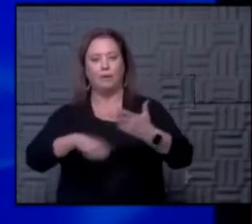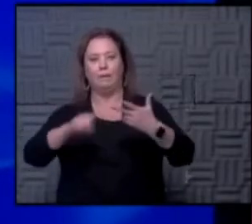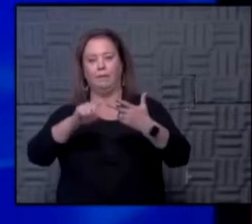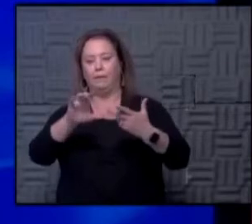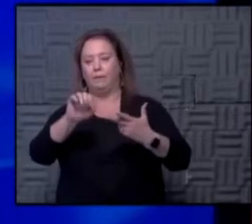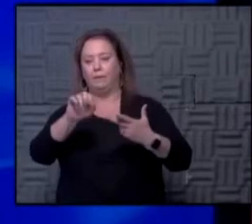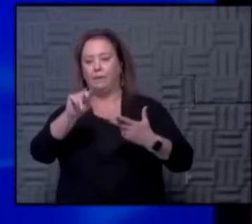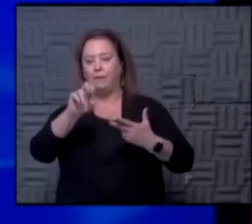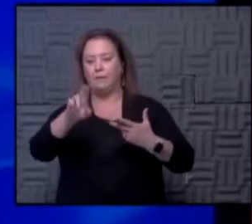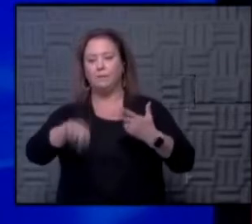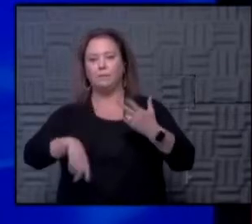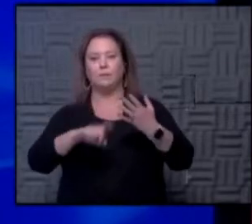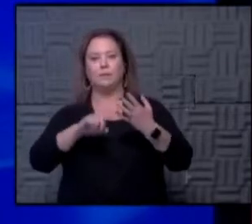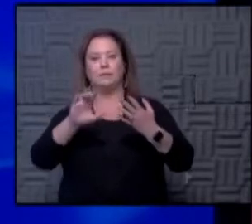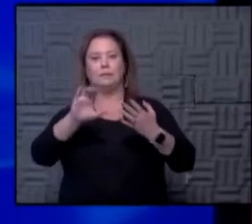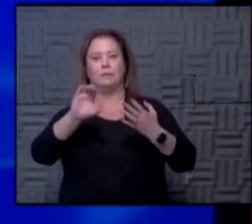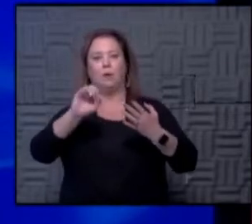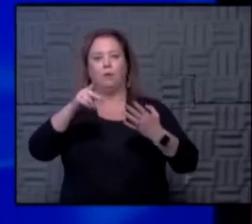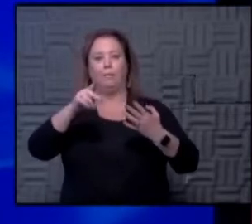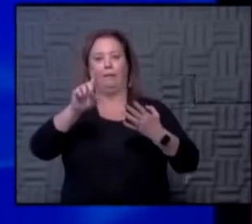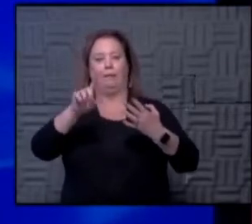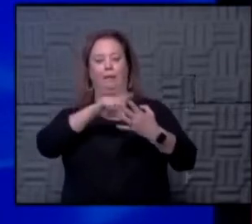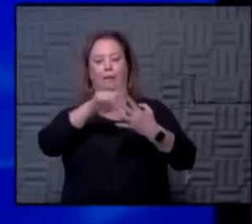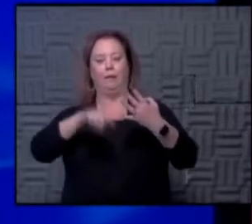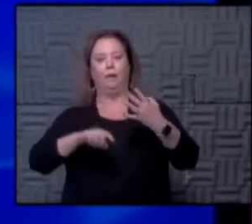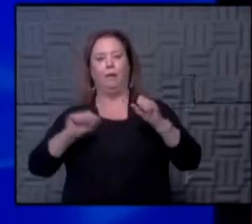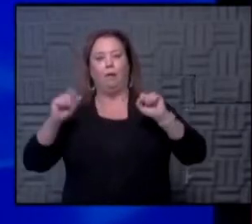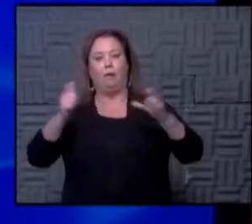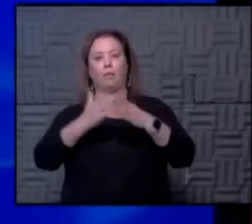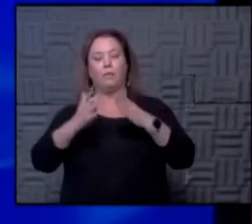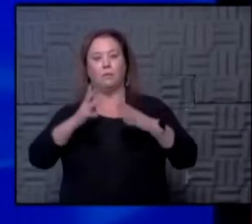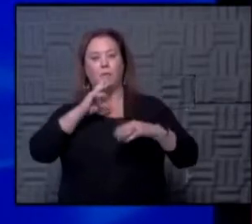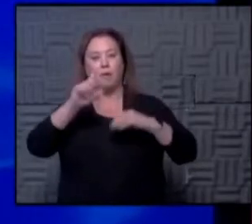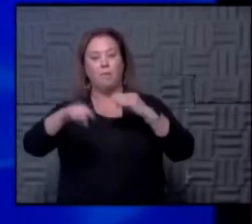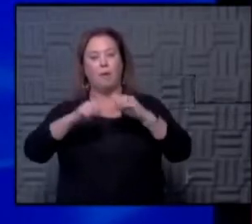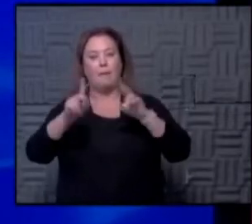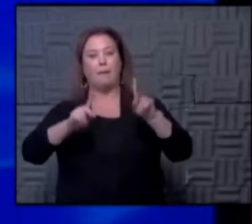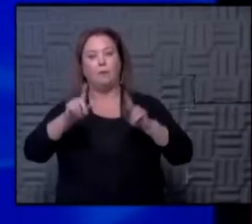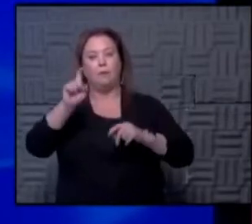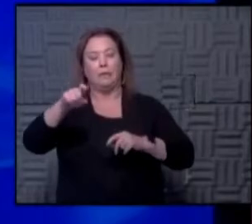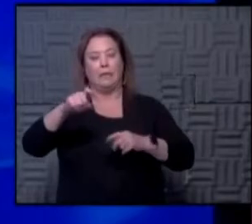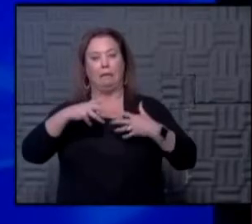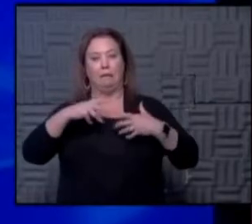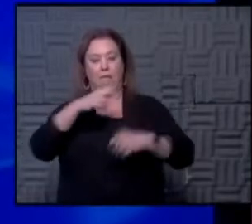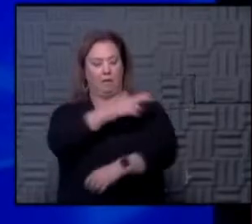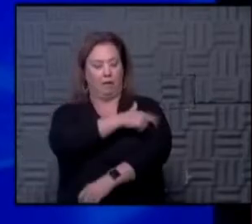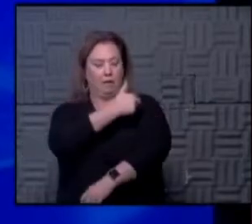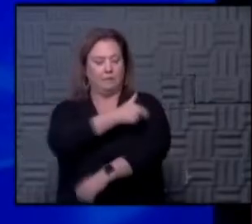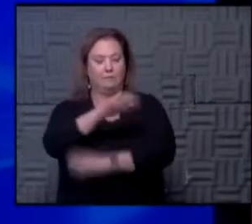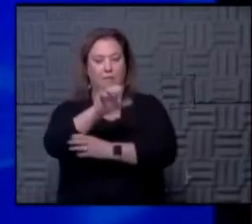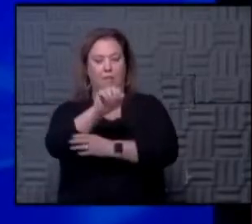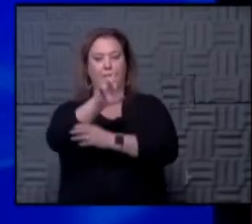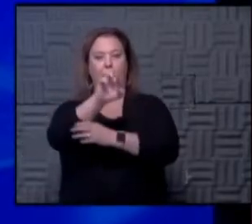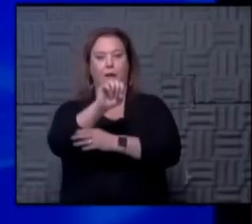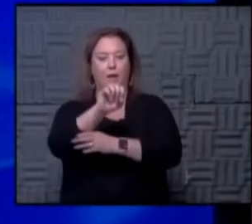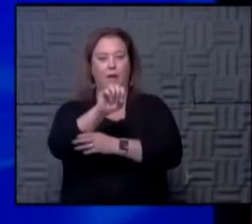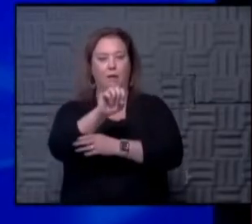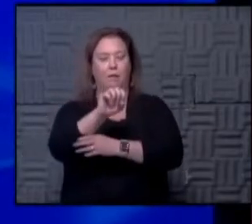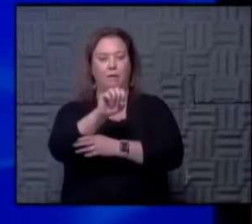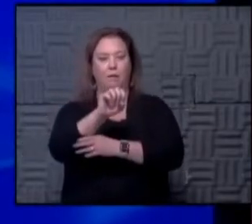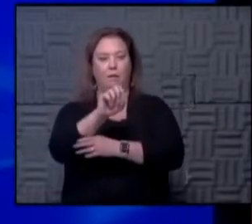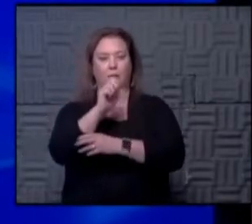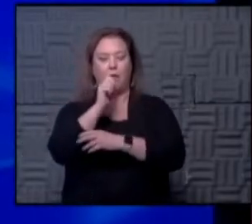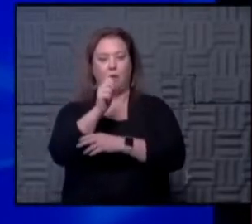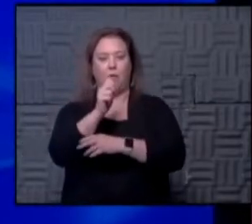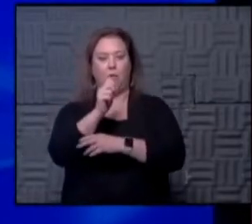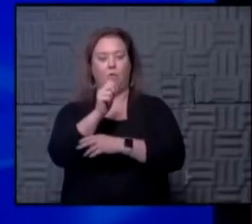cancer, COPD, right? All of these things that we talk about that people need hospital care for just haven't gone away. They don't